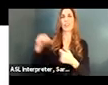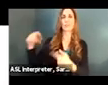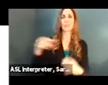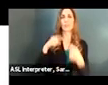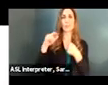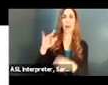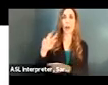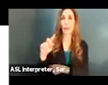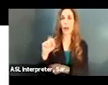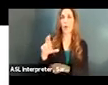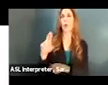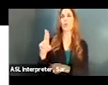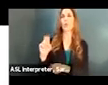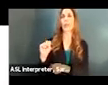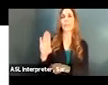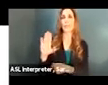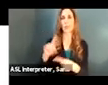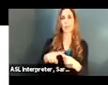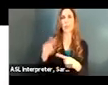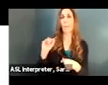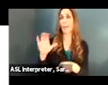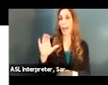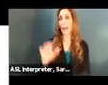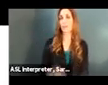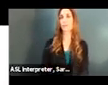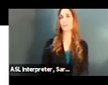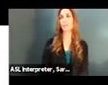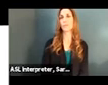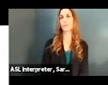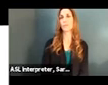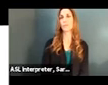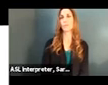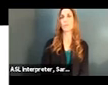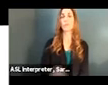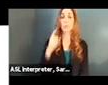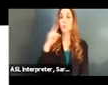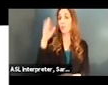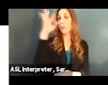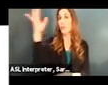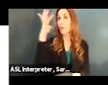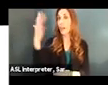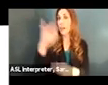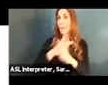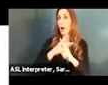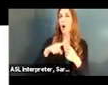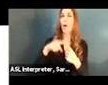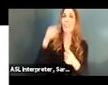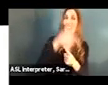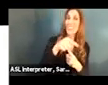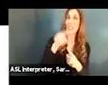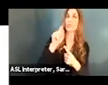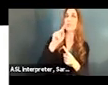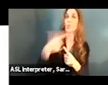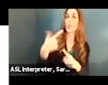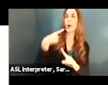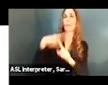iPad or via USB to a Mac computer. So you could theoretically borrow both an iPad and the Skoog Music Box, or you could borrow an iPad